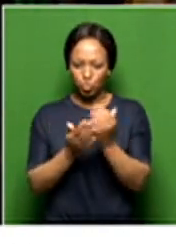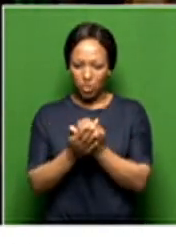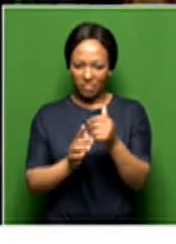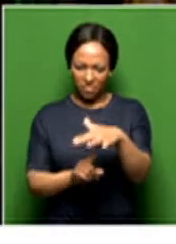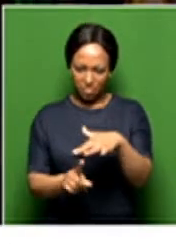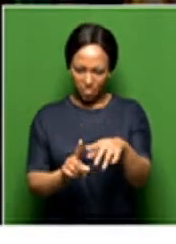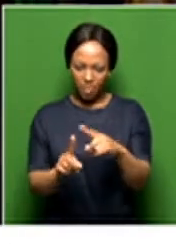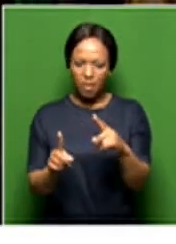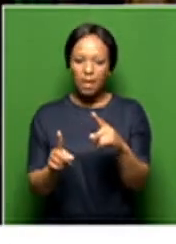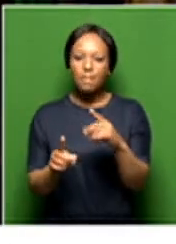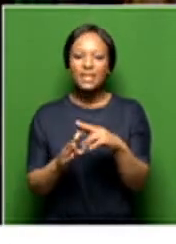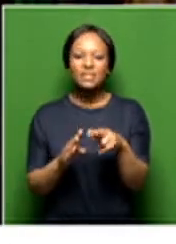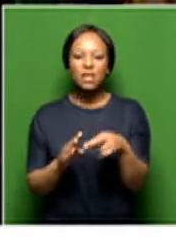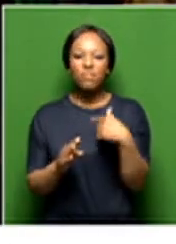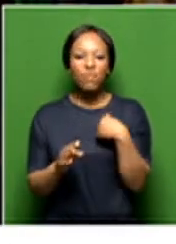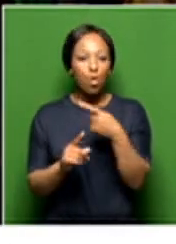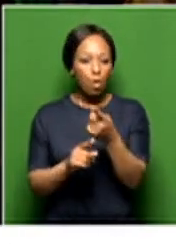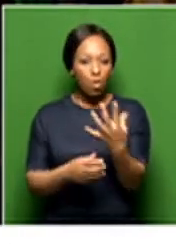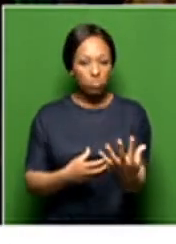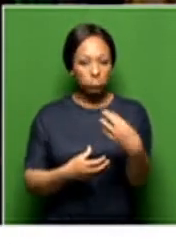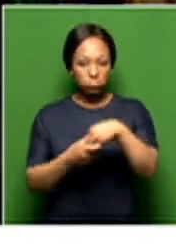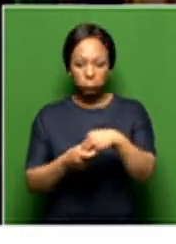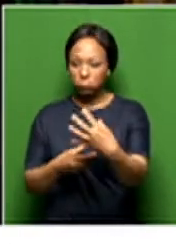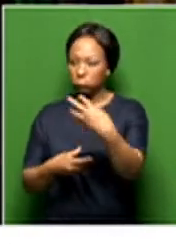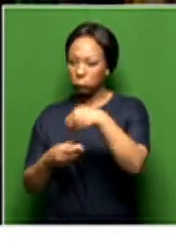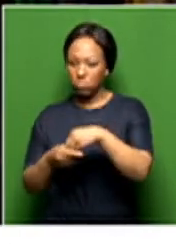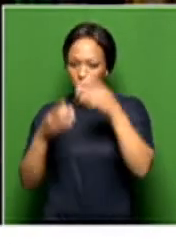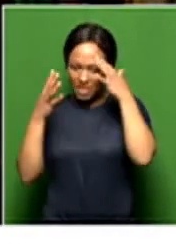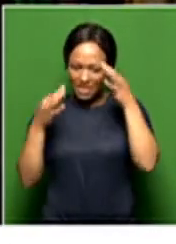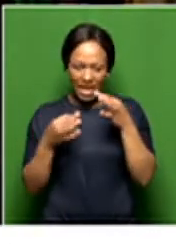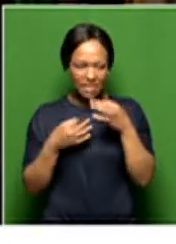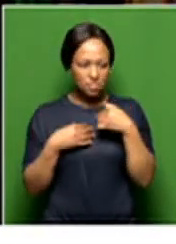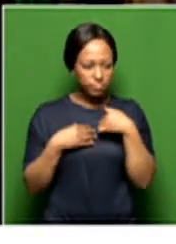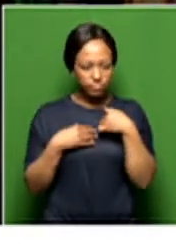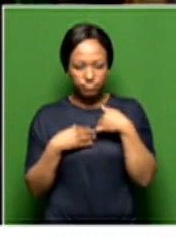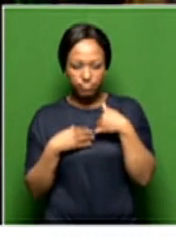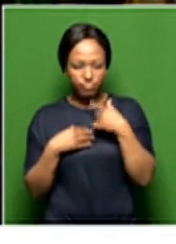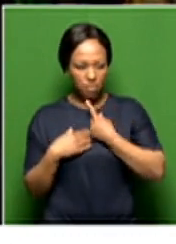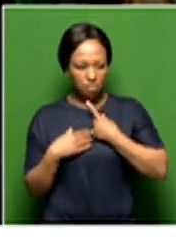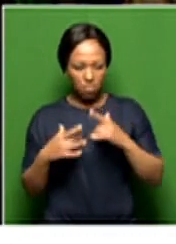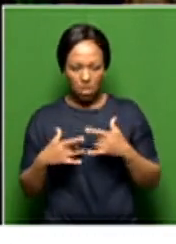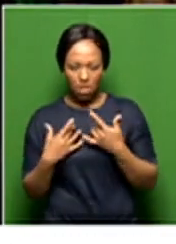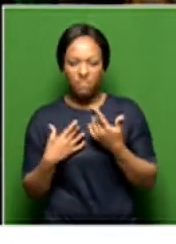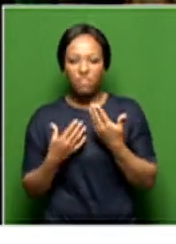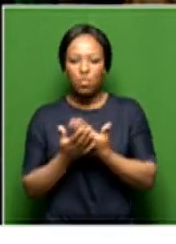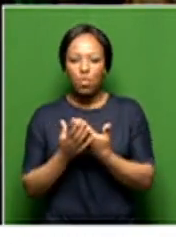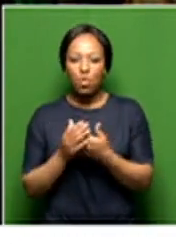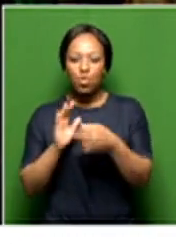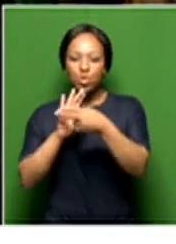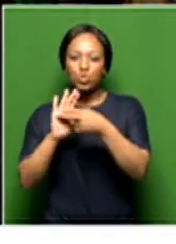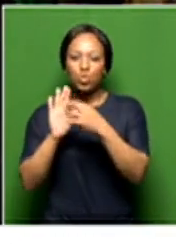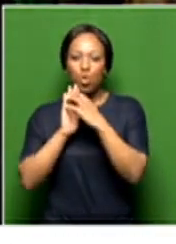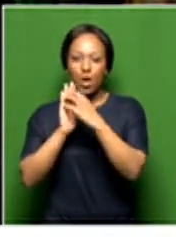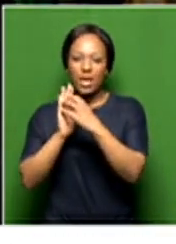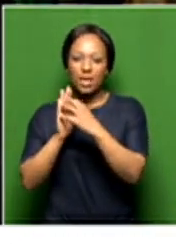of everyone making small decisions every single day in their lives. Hence the slogan that appears